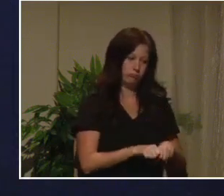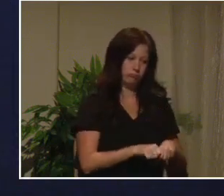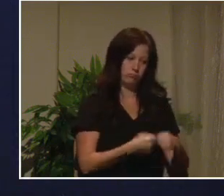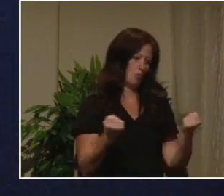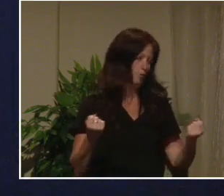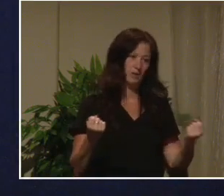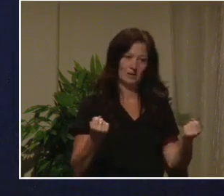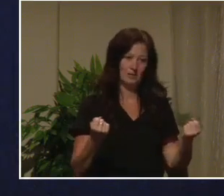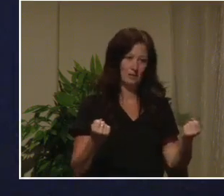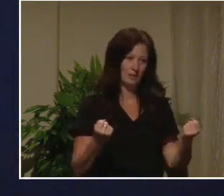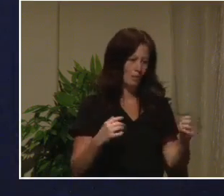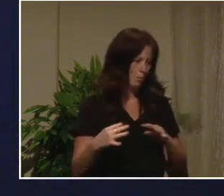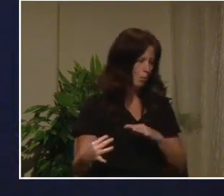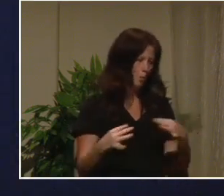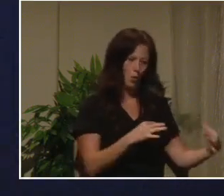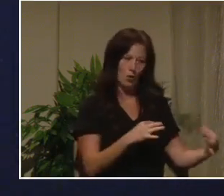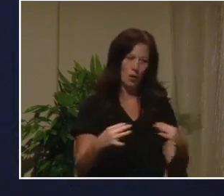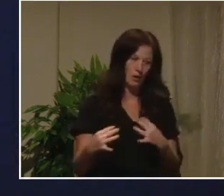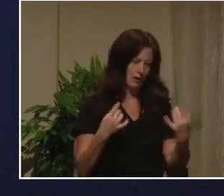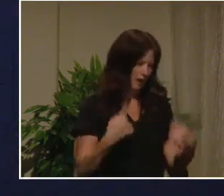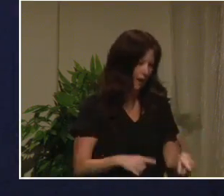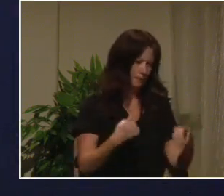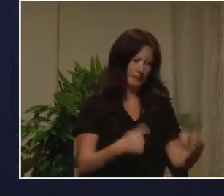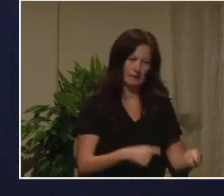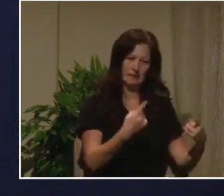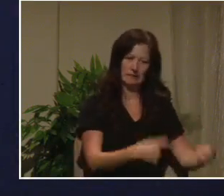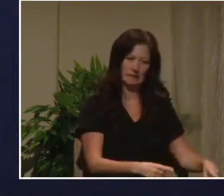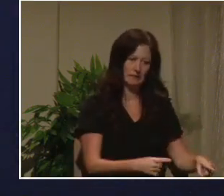Wars are blazing all over the world.